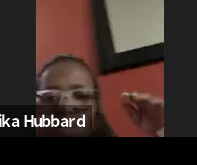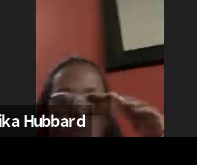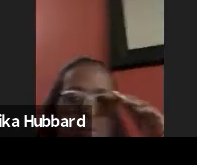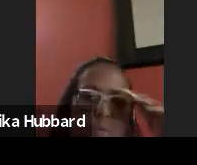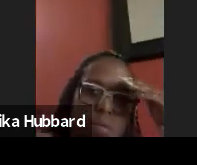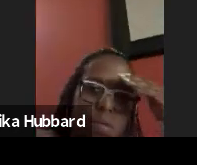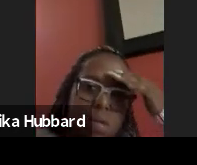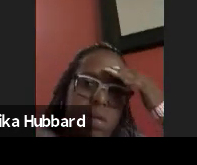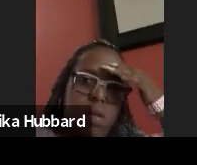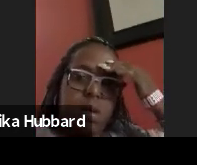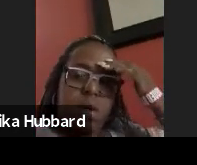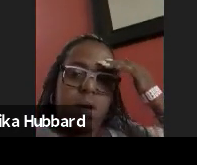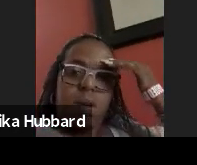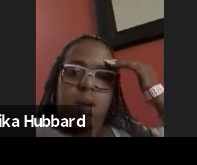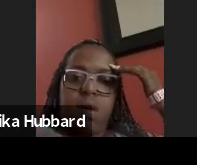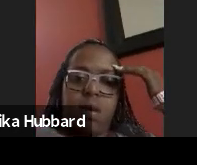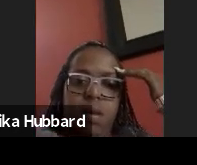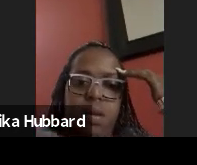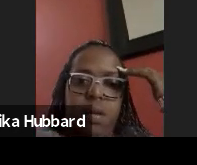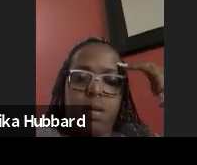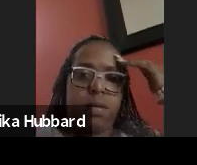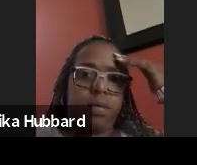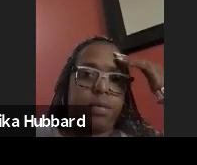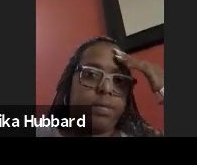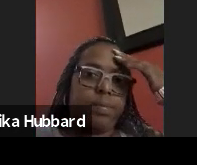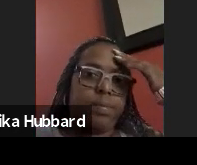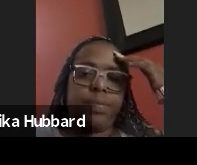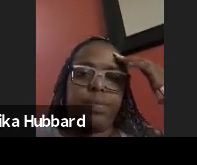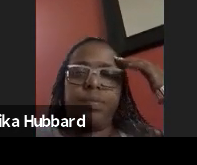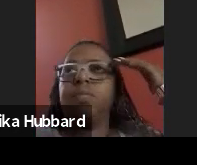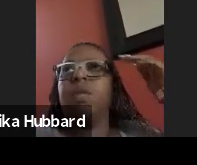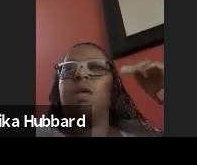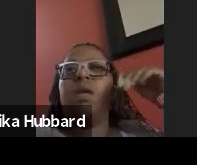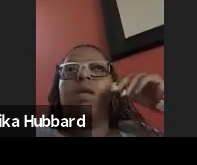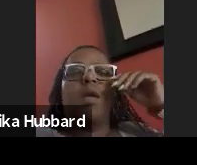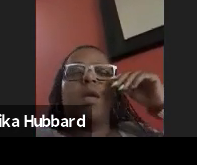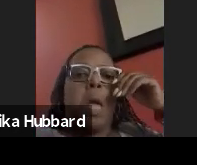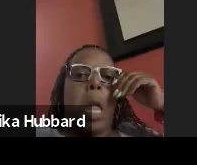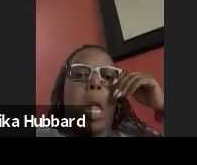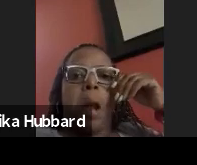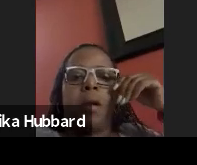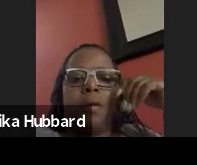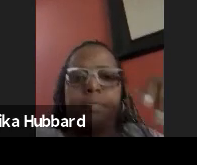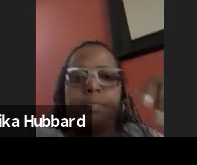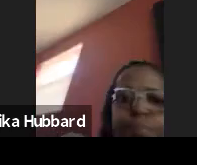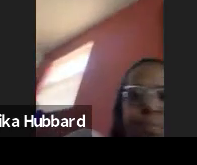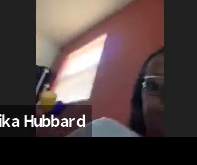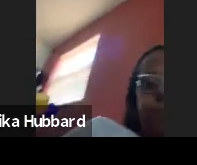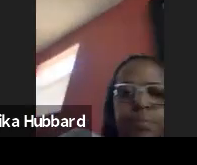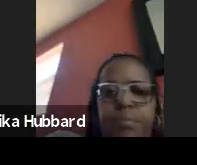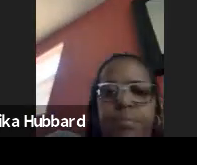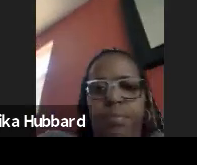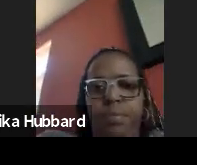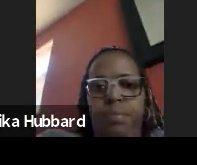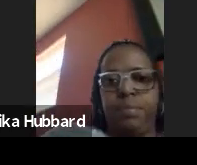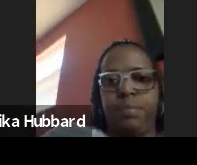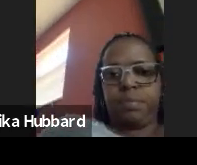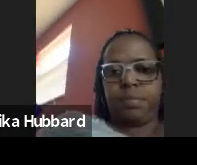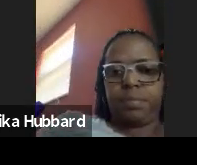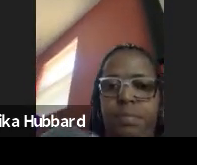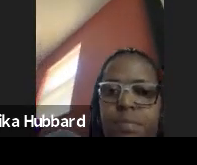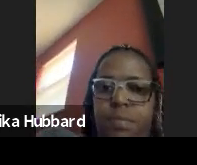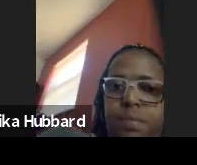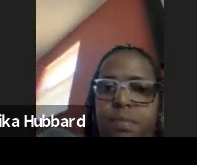It's no secret that Black communities have been hit the hardest by the COVID-19 pandemic. In fact, Black women in St.